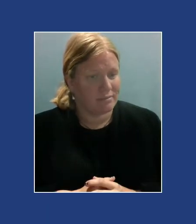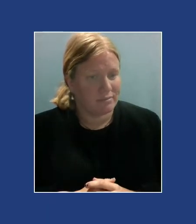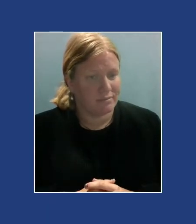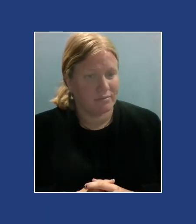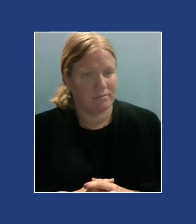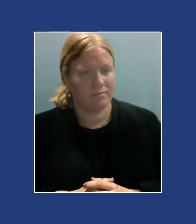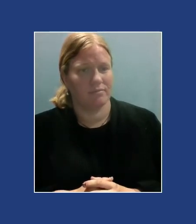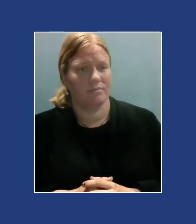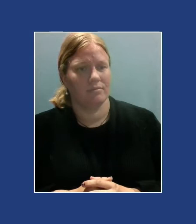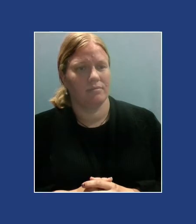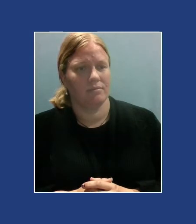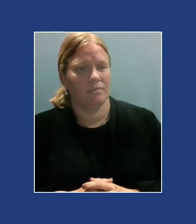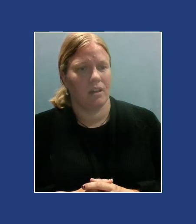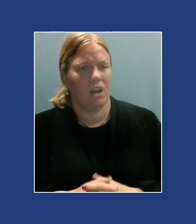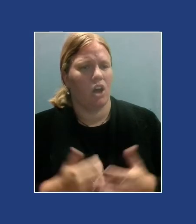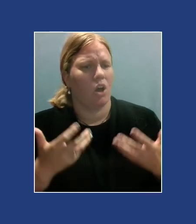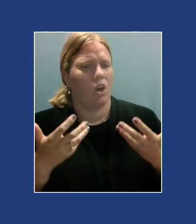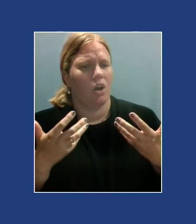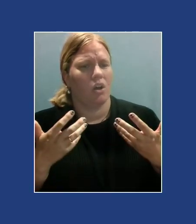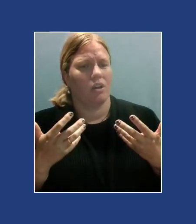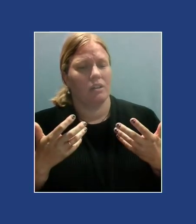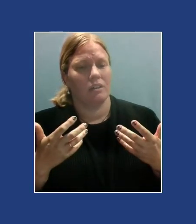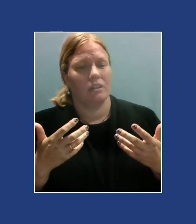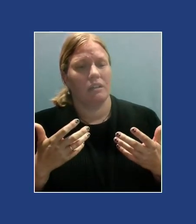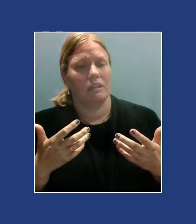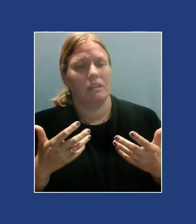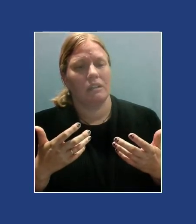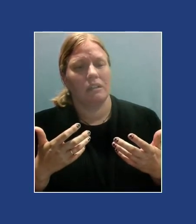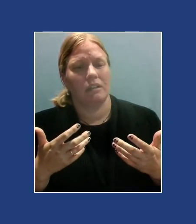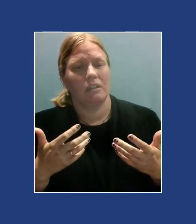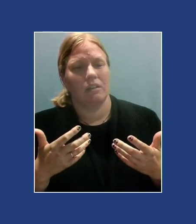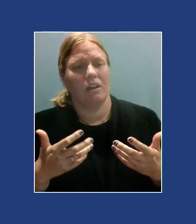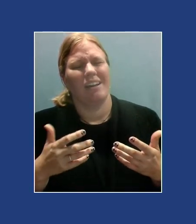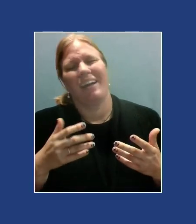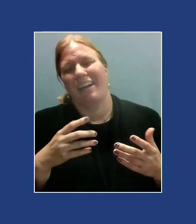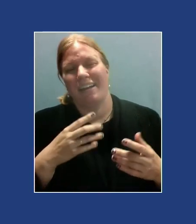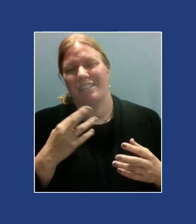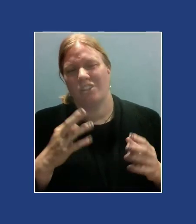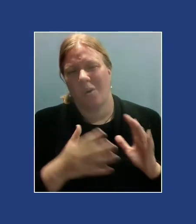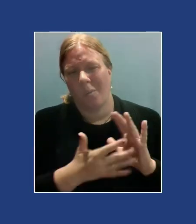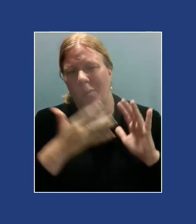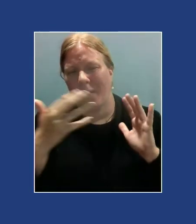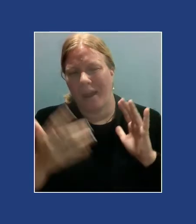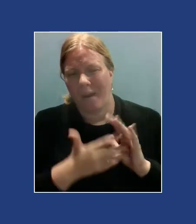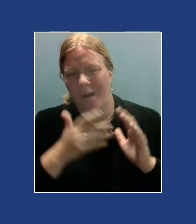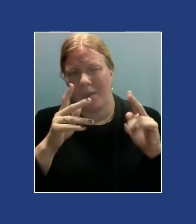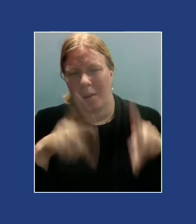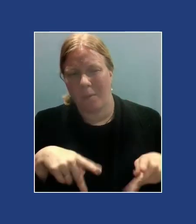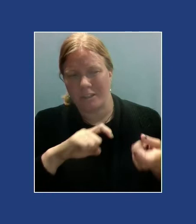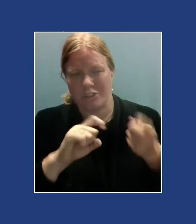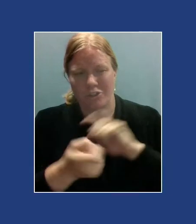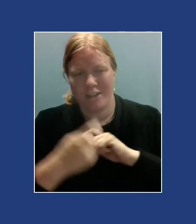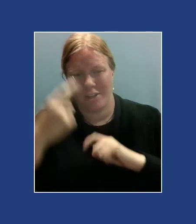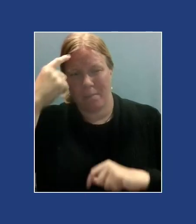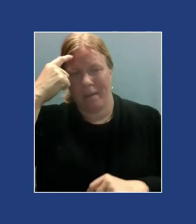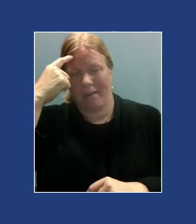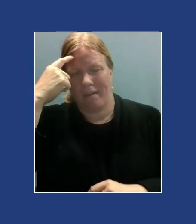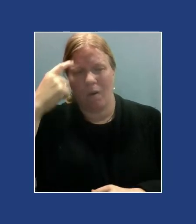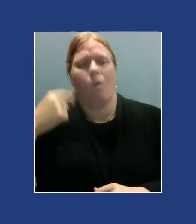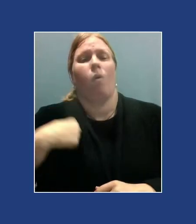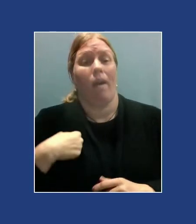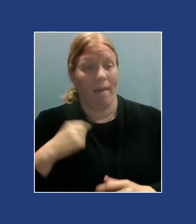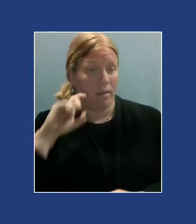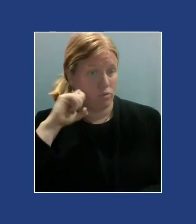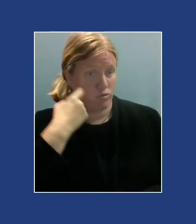are transgender and going back to identifying as cisgender, is extremely rare. We published a study on this just in March of this year, and other studies show this